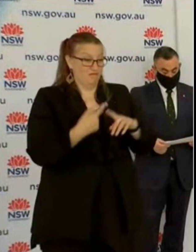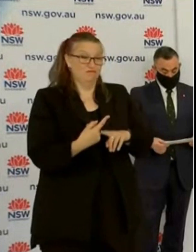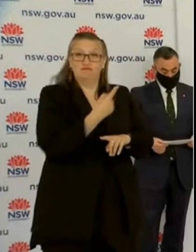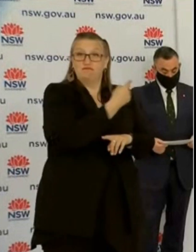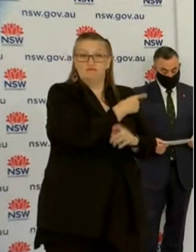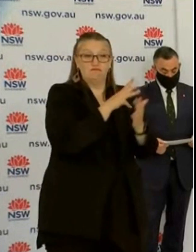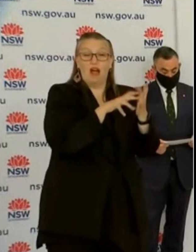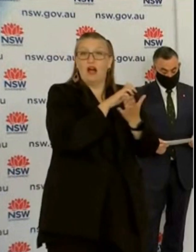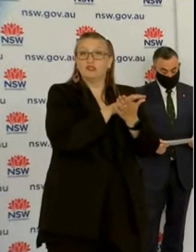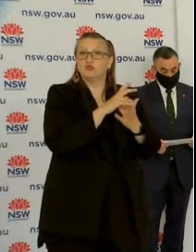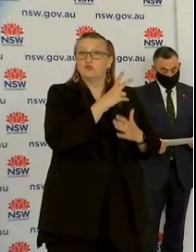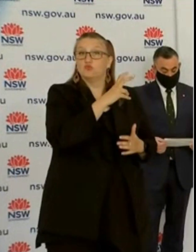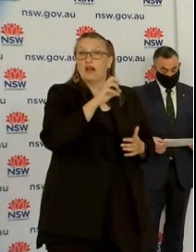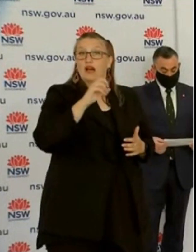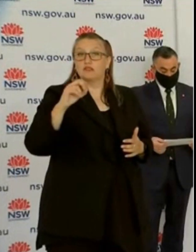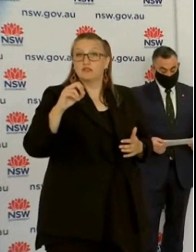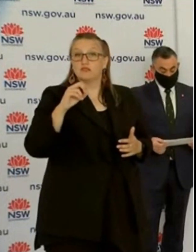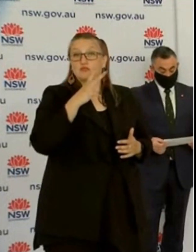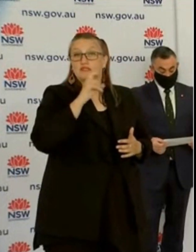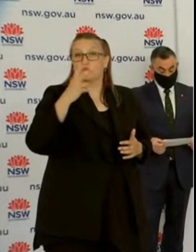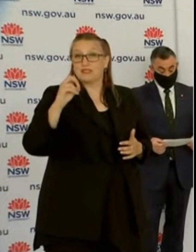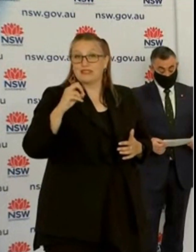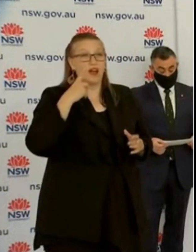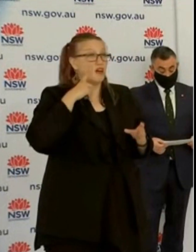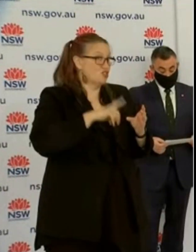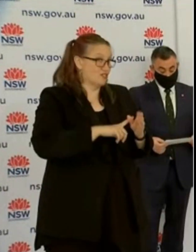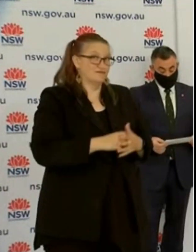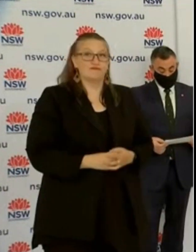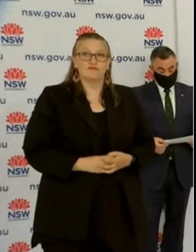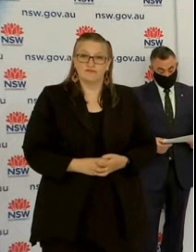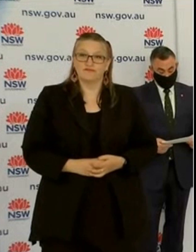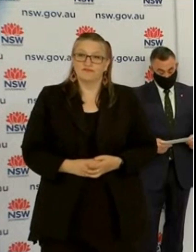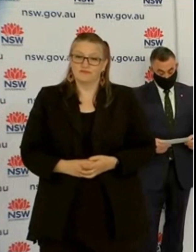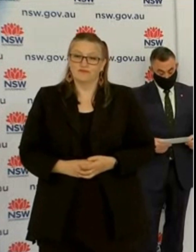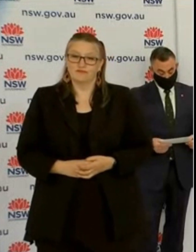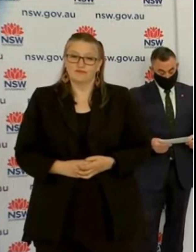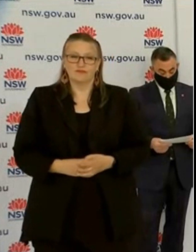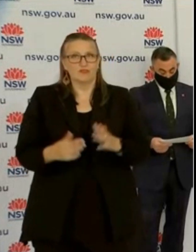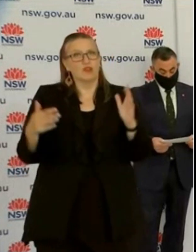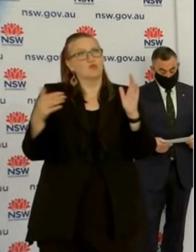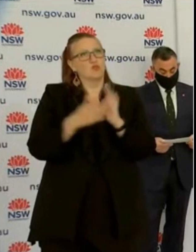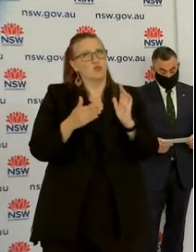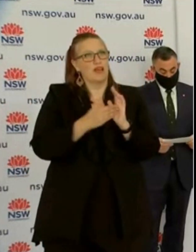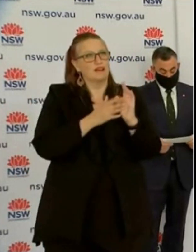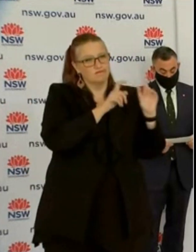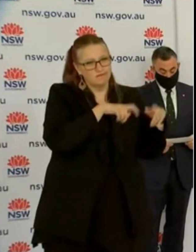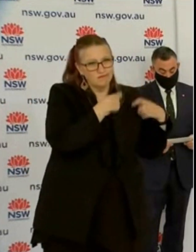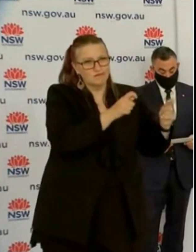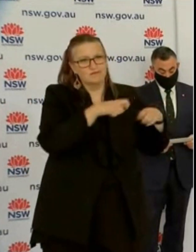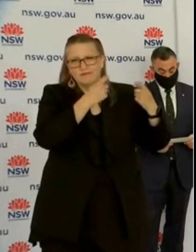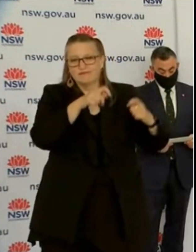pandemic in March 2000 last year and delivering reports. Today we're releasing the 5th of those